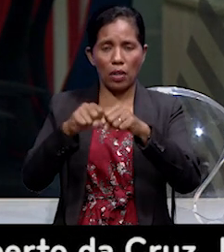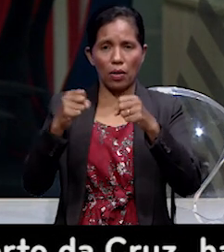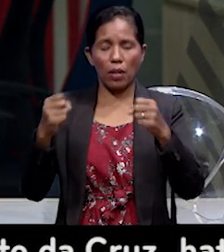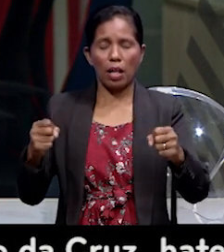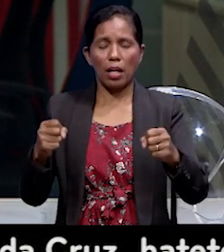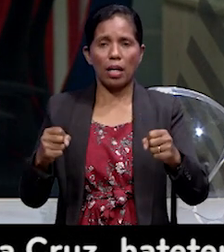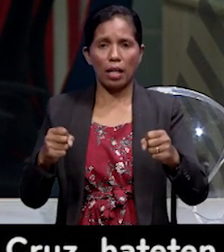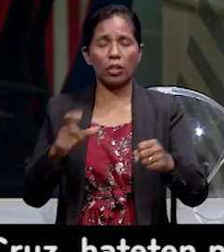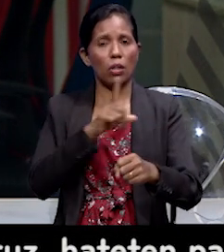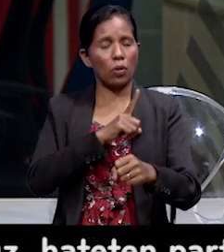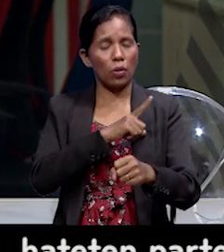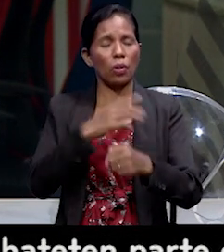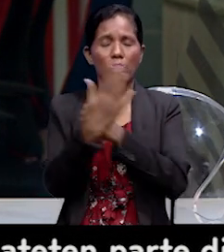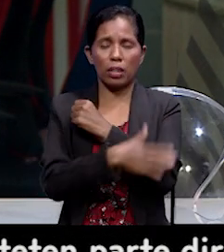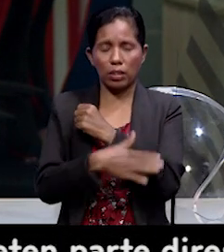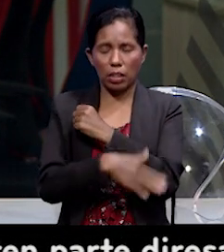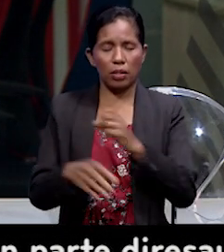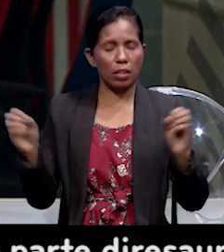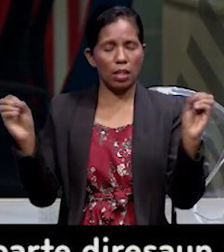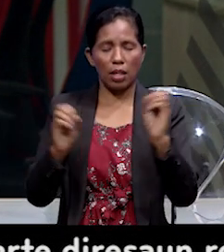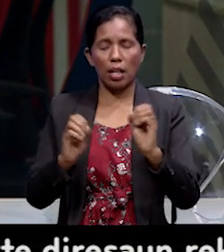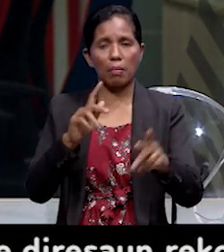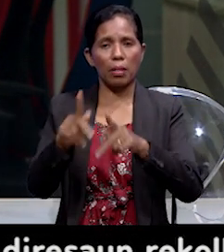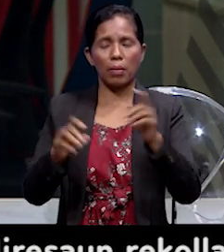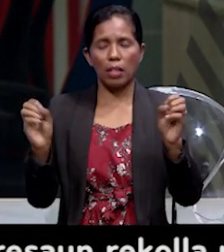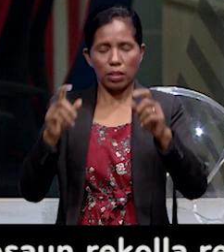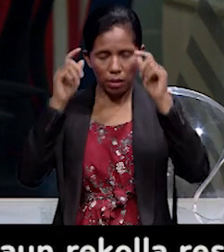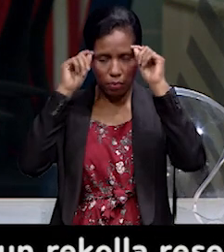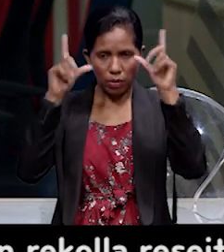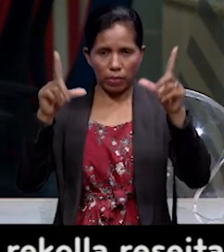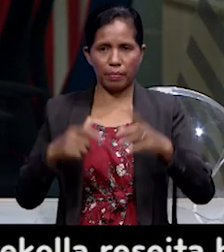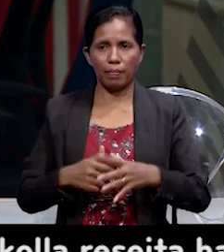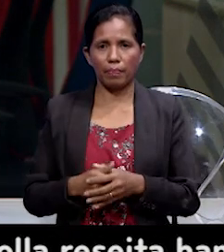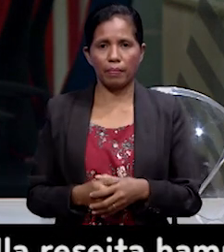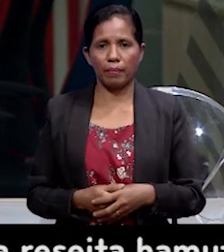la hija nacionalismo no patriotismo.